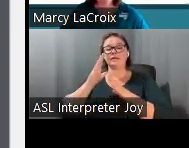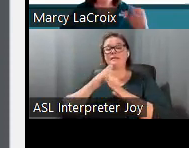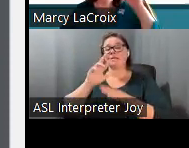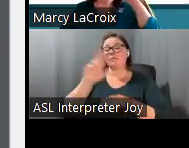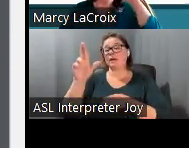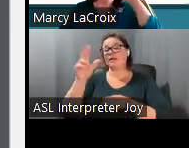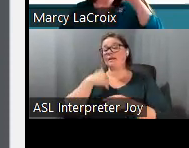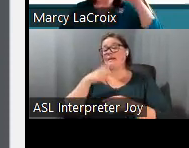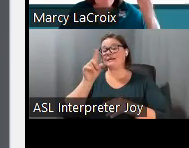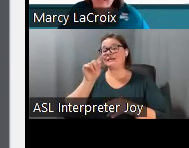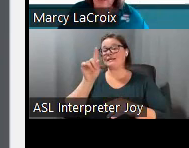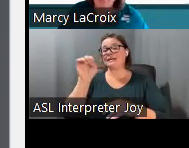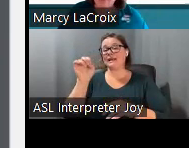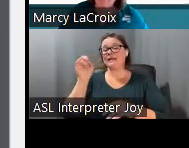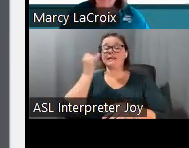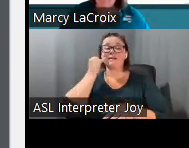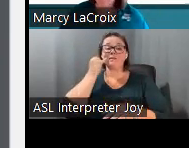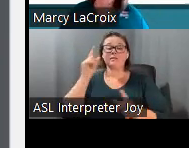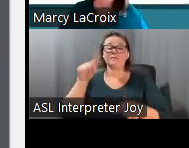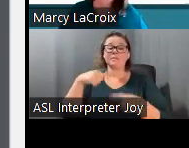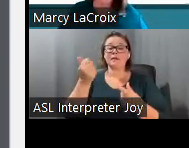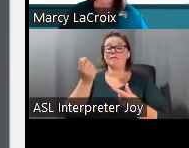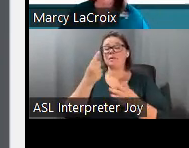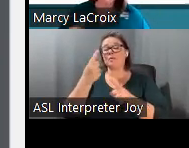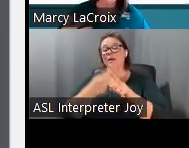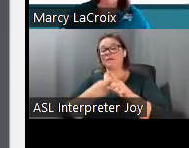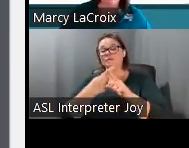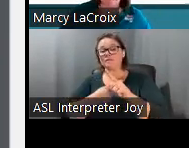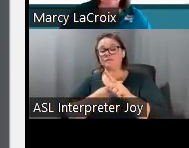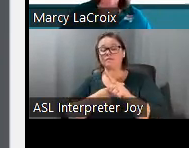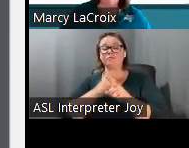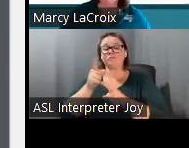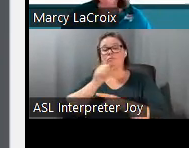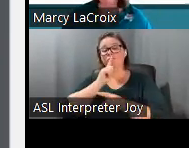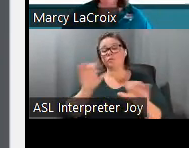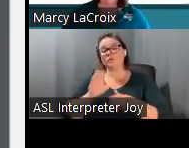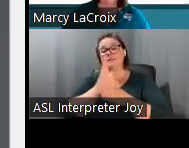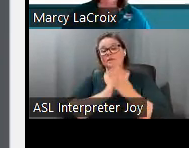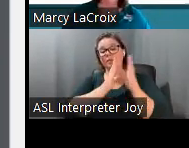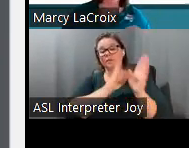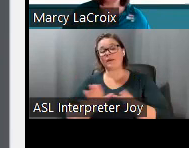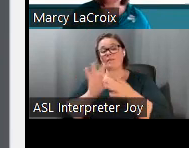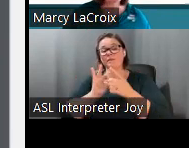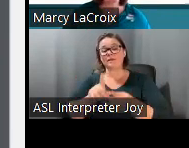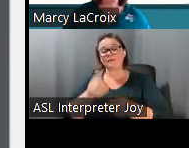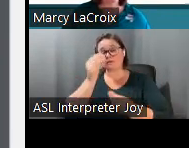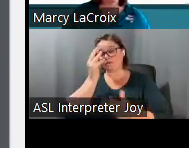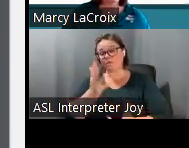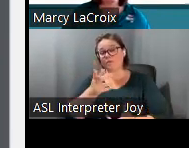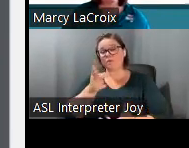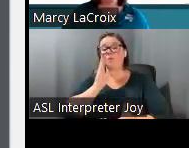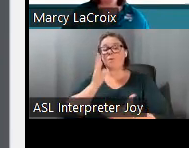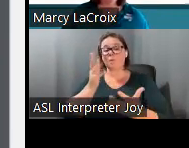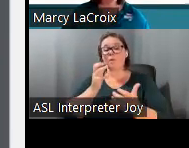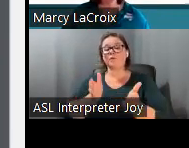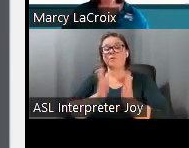So if it's been a couple of months and you're really doing some planning based on this information, you're going to want to request